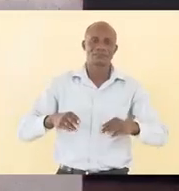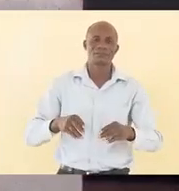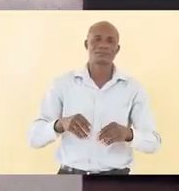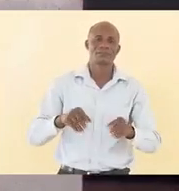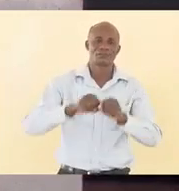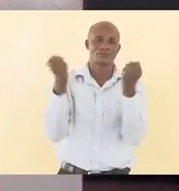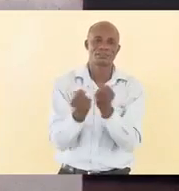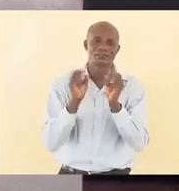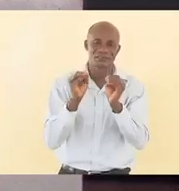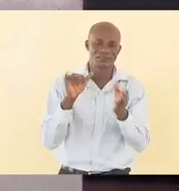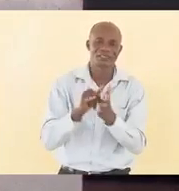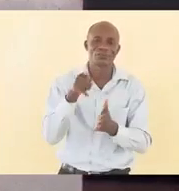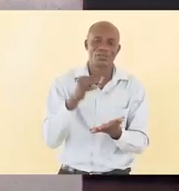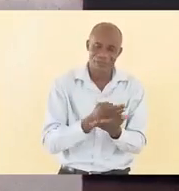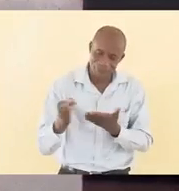teaches you that you are a failure.